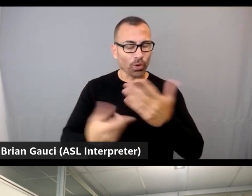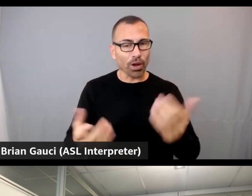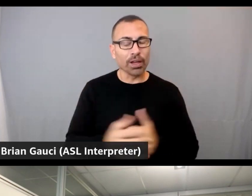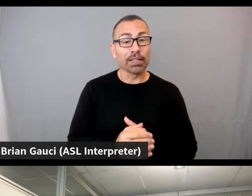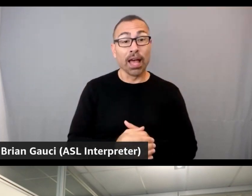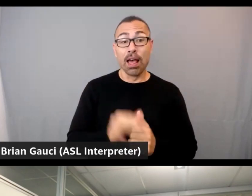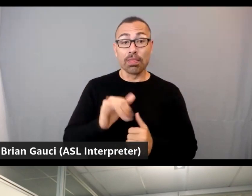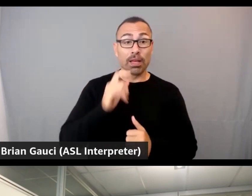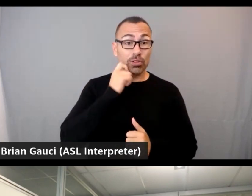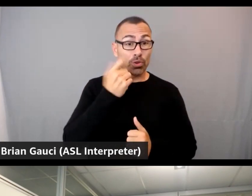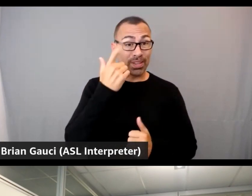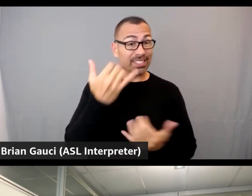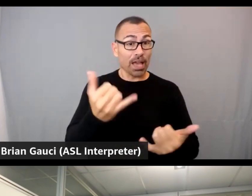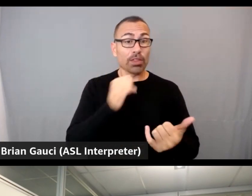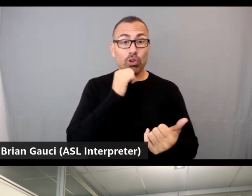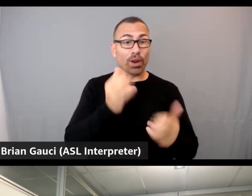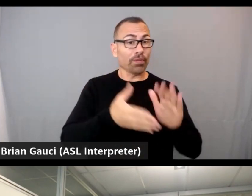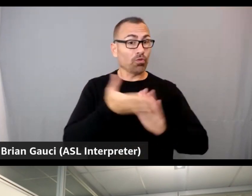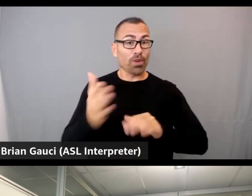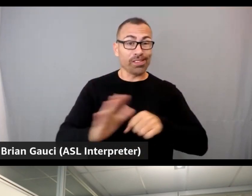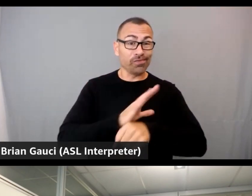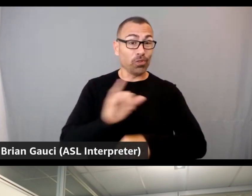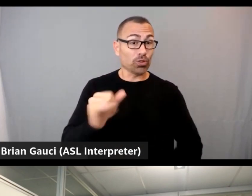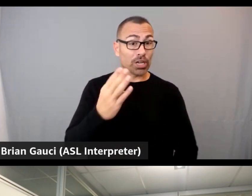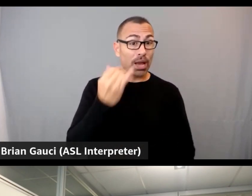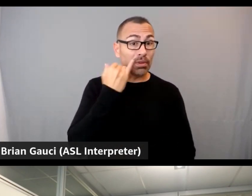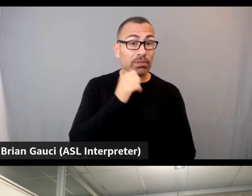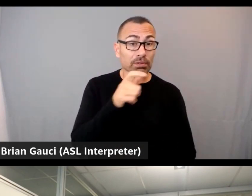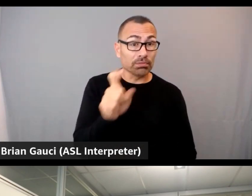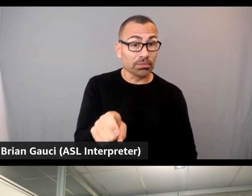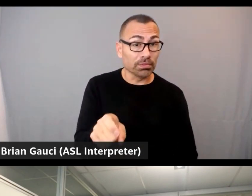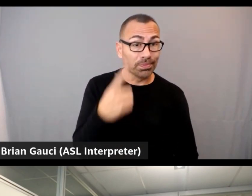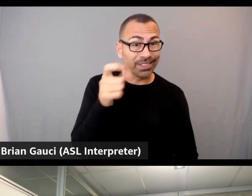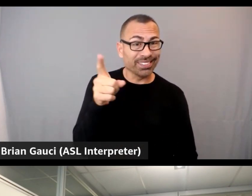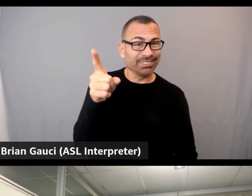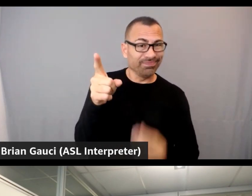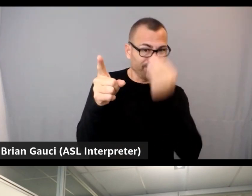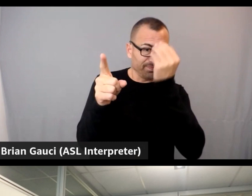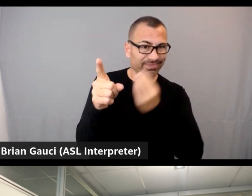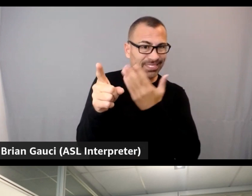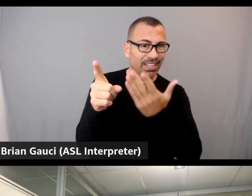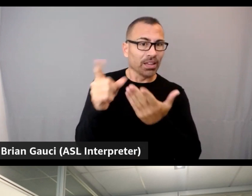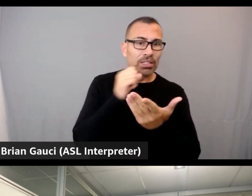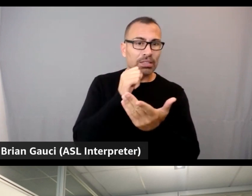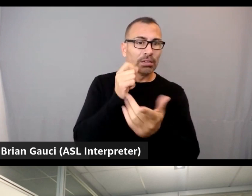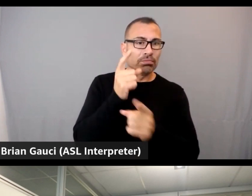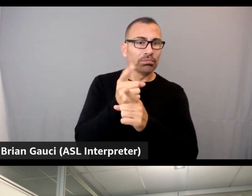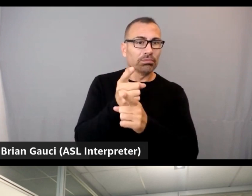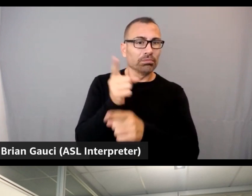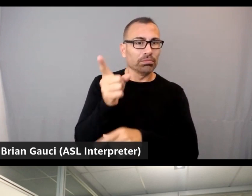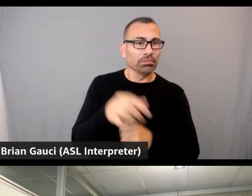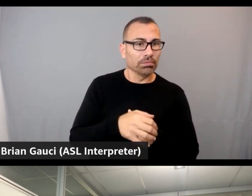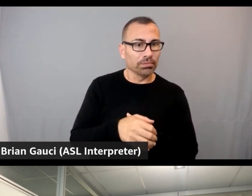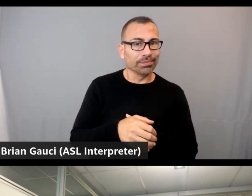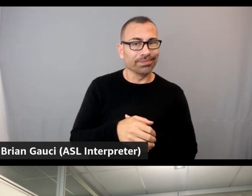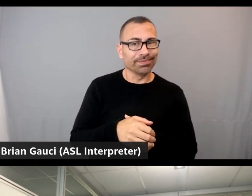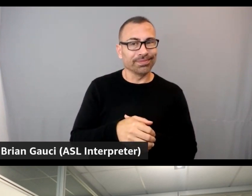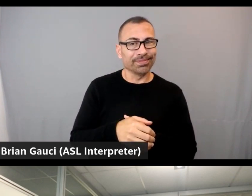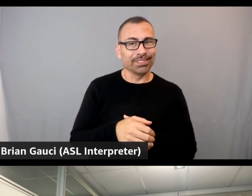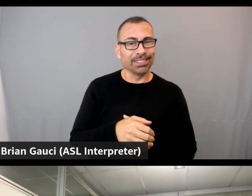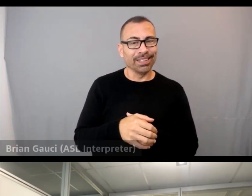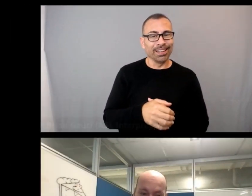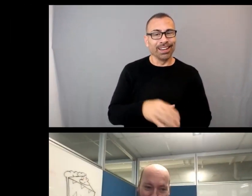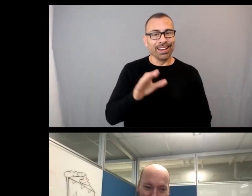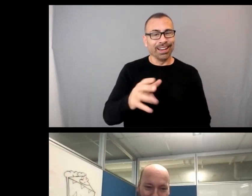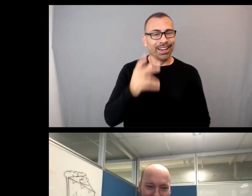run the entire job if there's no need to, because there's the data is not where it needs to be. Kamal seems to